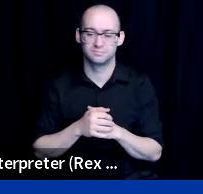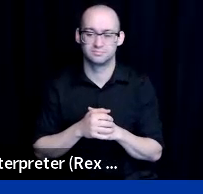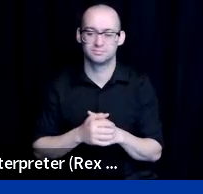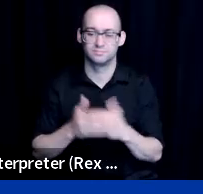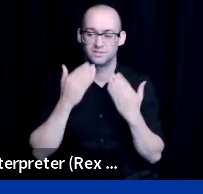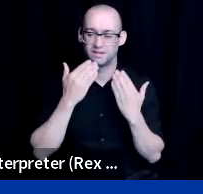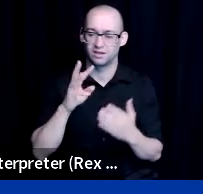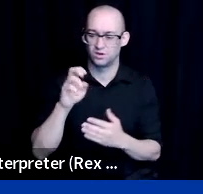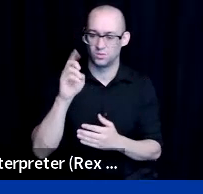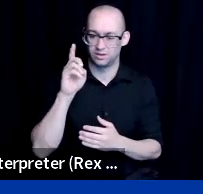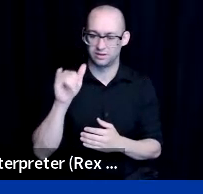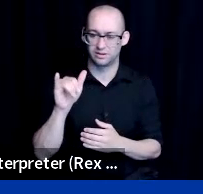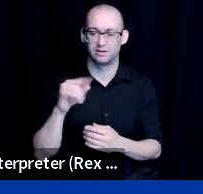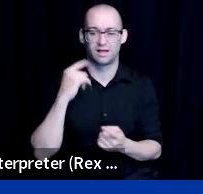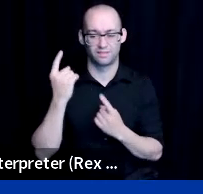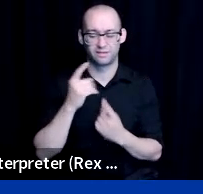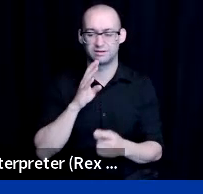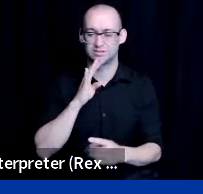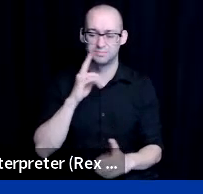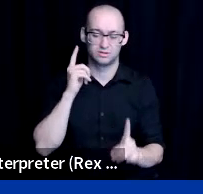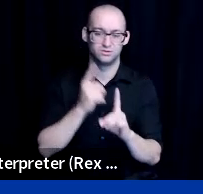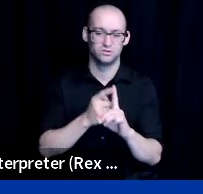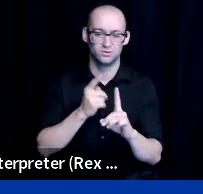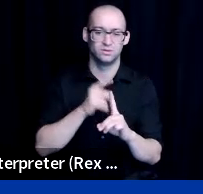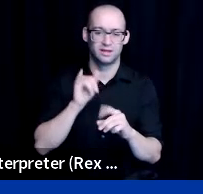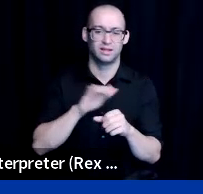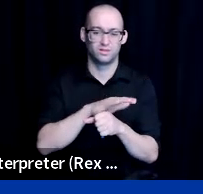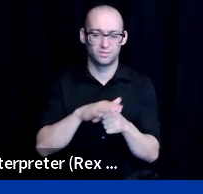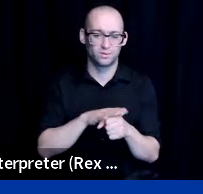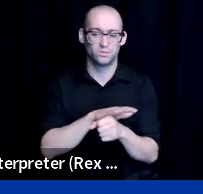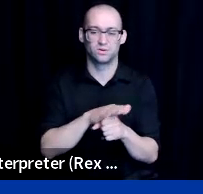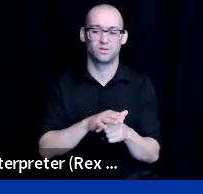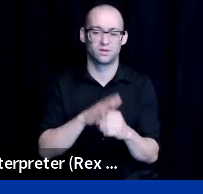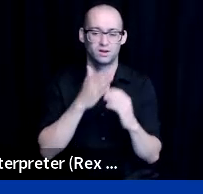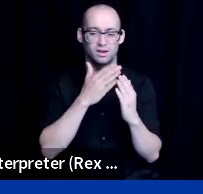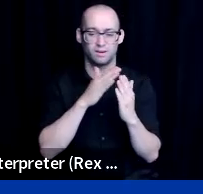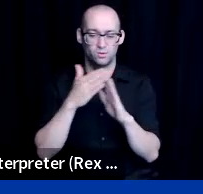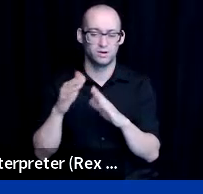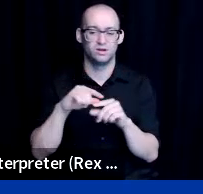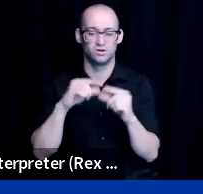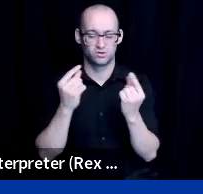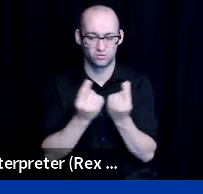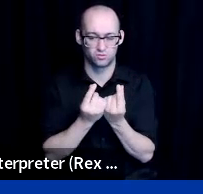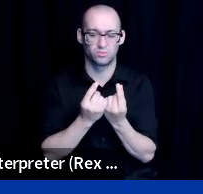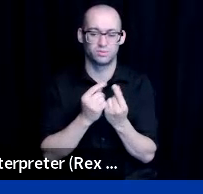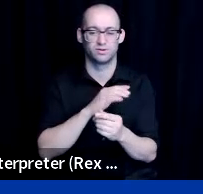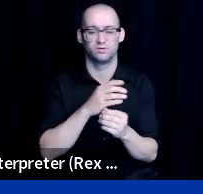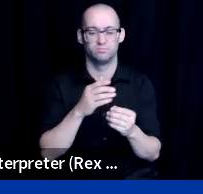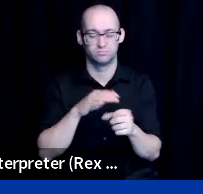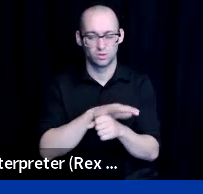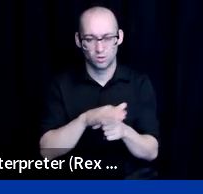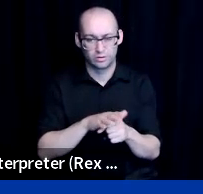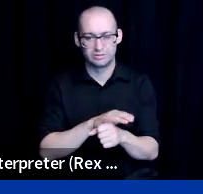Thank you, Wendy. And I think you speak to the local communities group, right? The local support